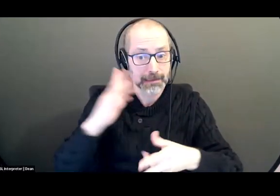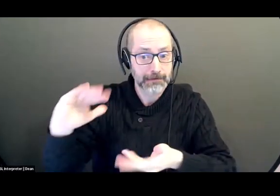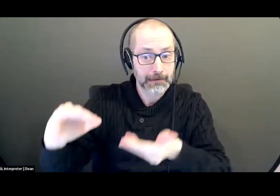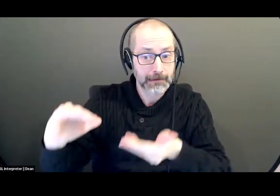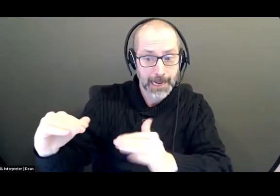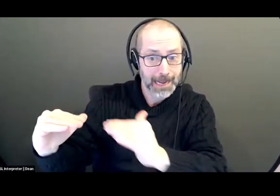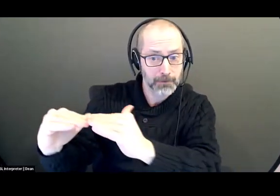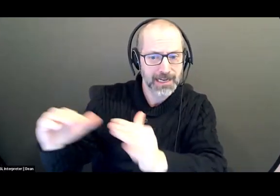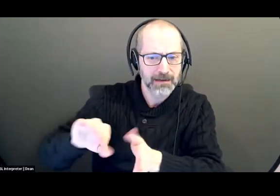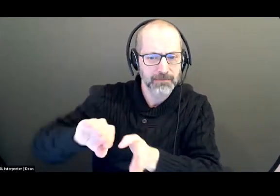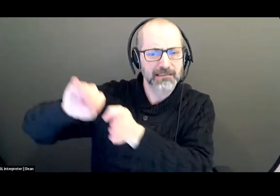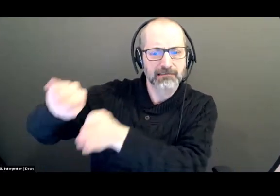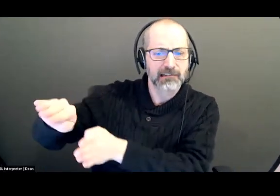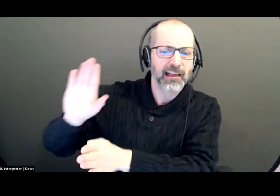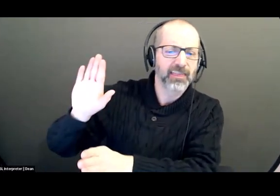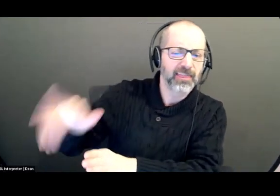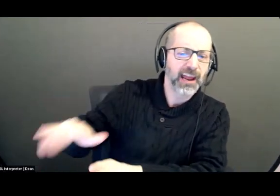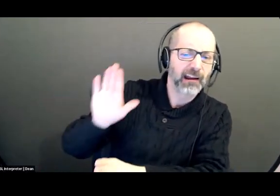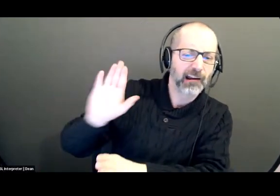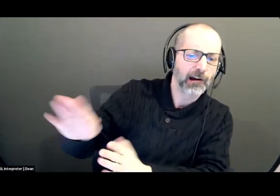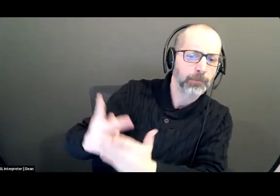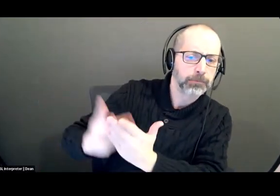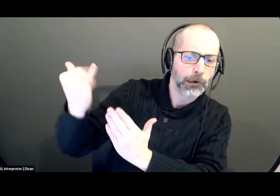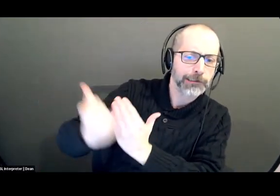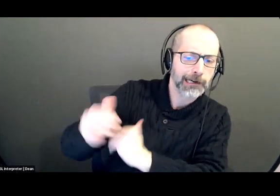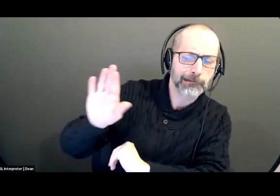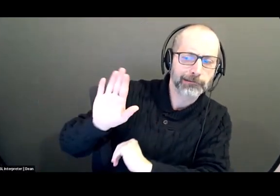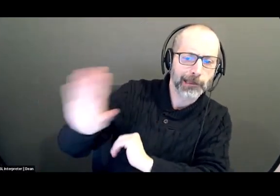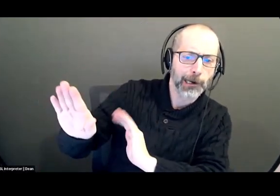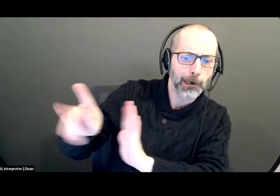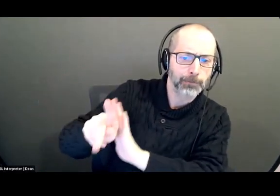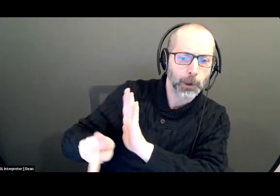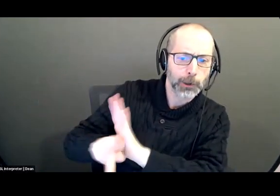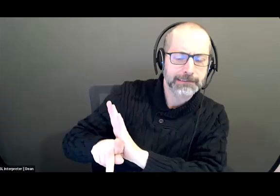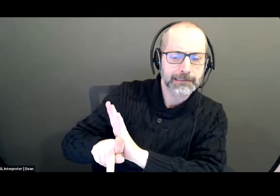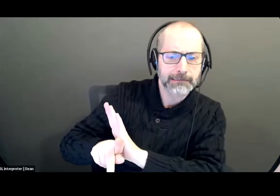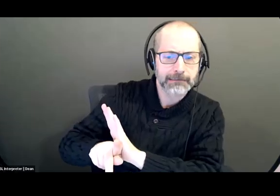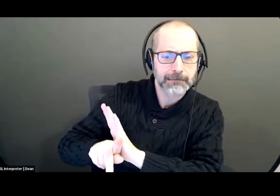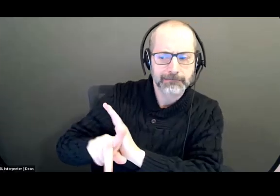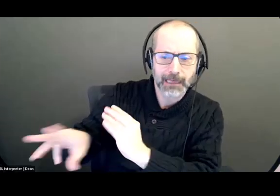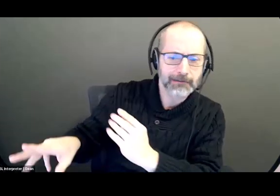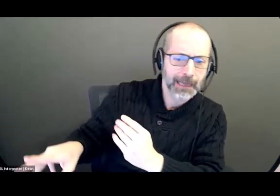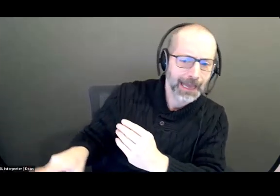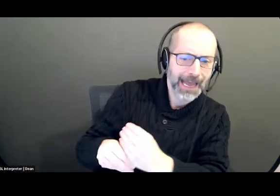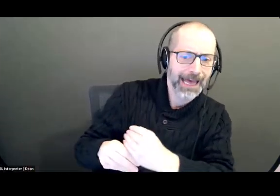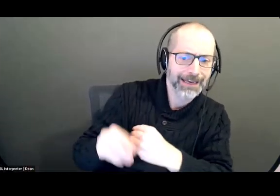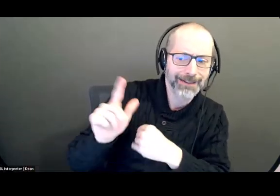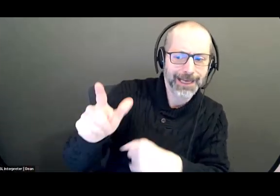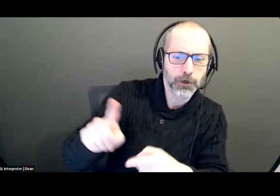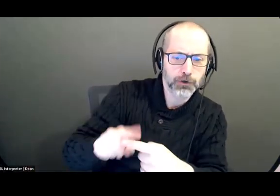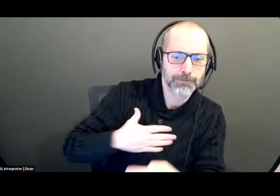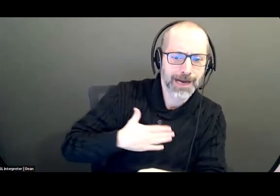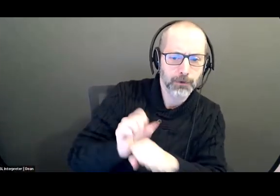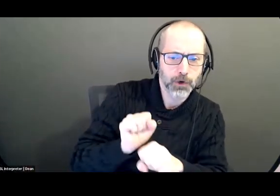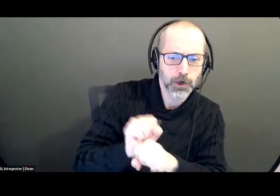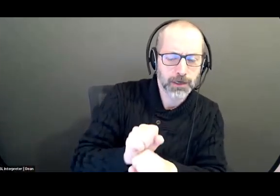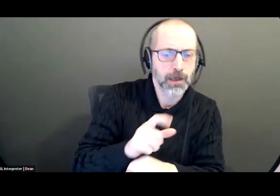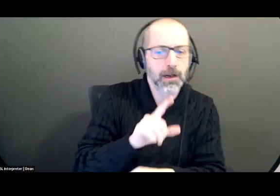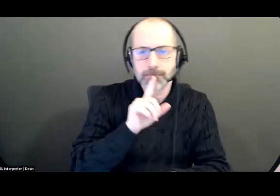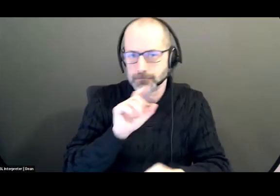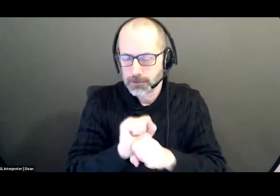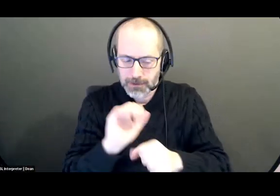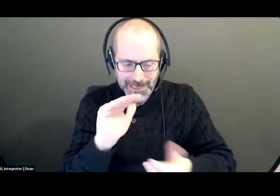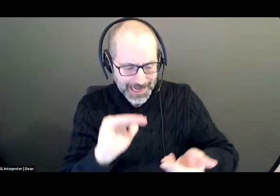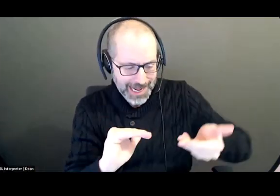deliver care. Sometimes in healthcare, we think about equity as a project of policy, something that sits alongside the rest of